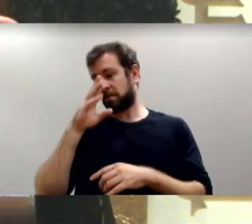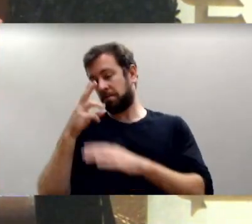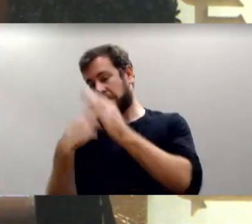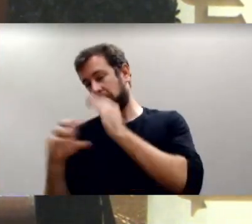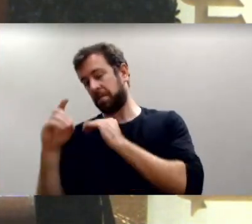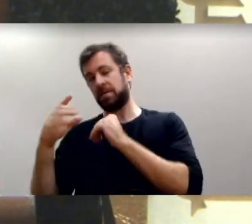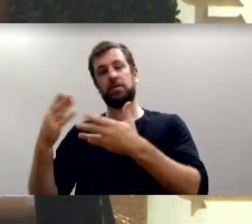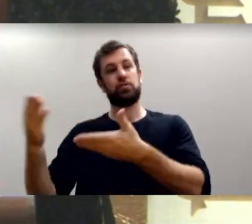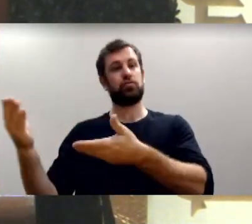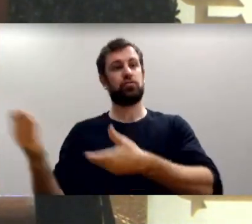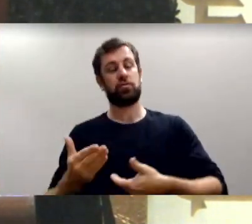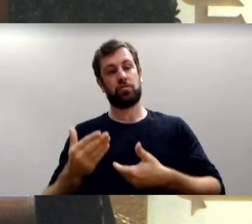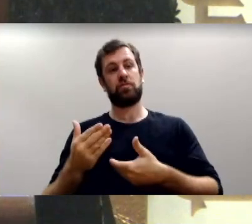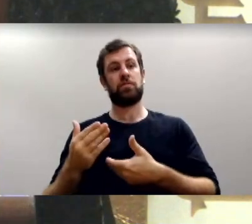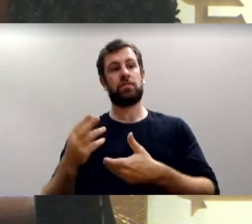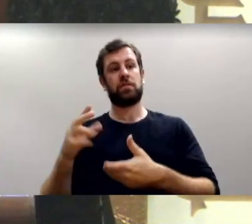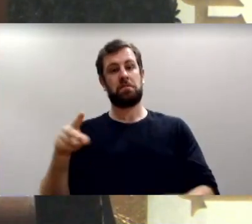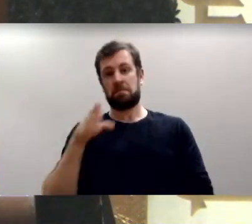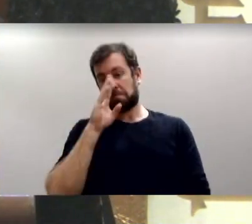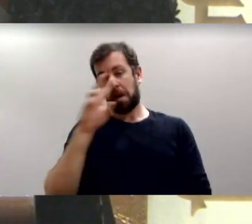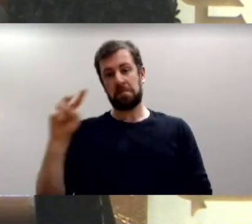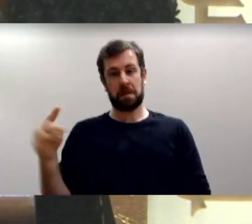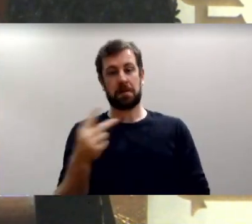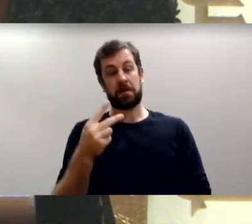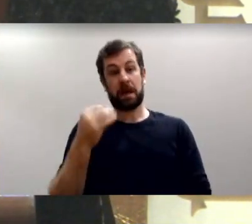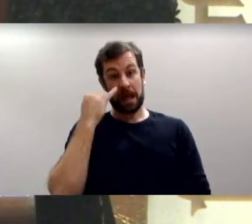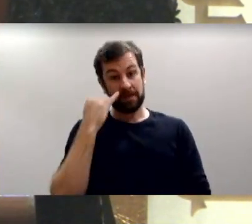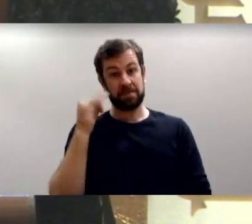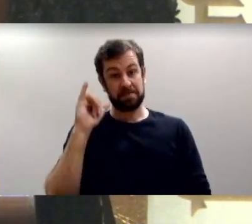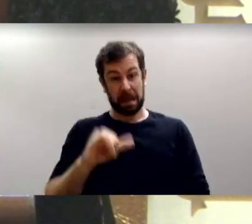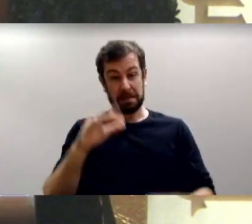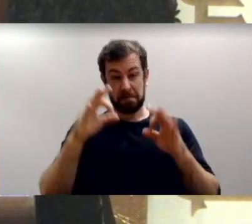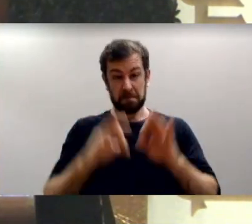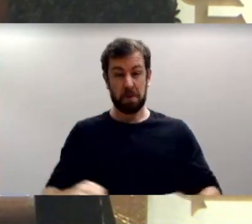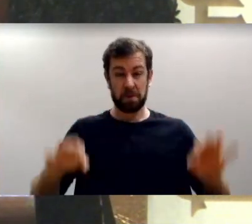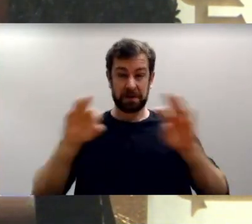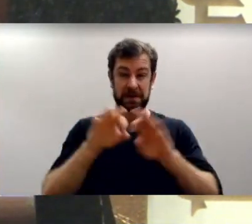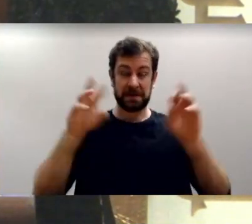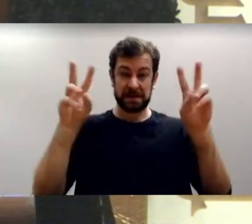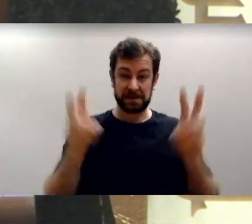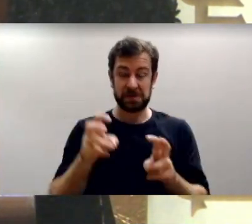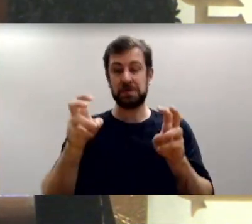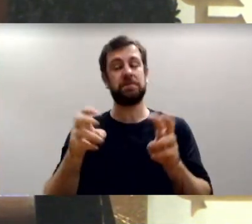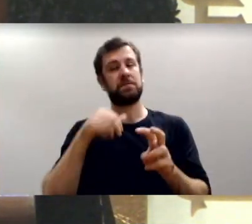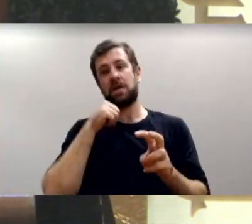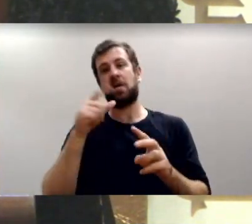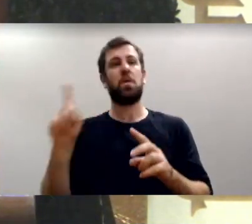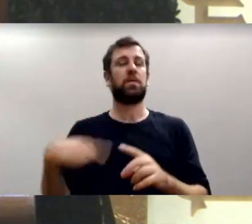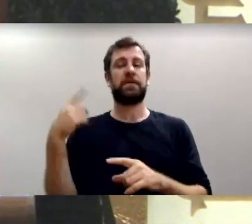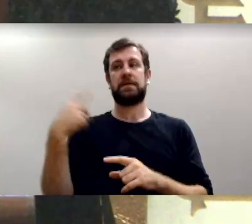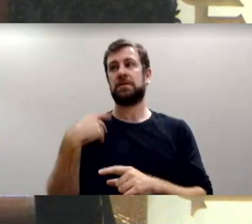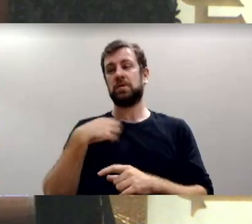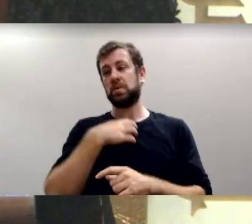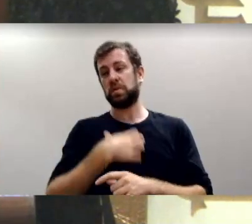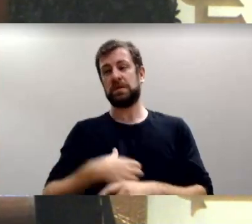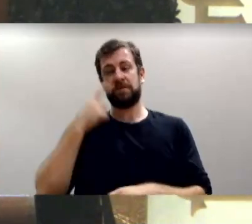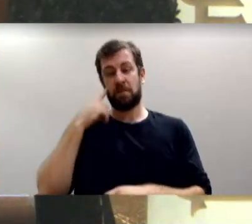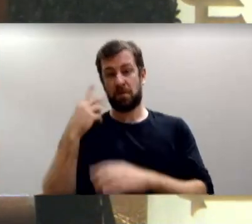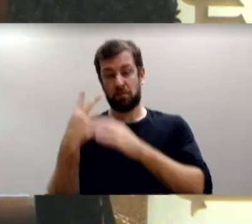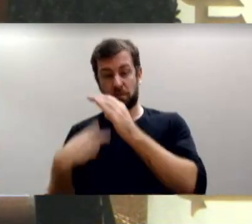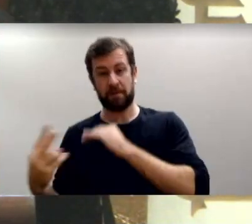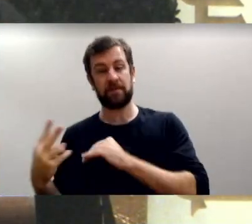wa Khalifati, if this was such an important issue and not just the wish of the Prophet,